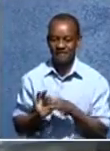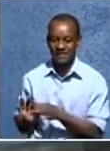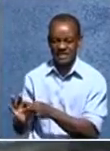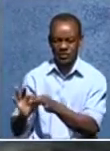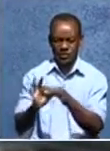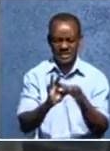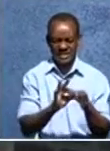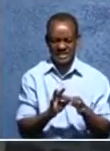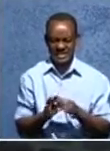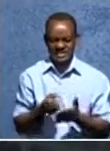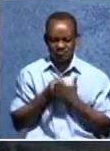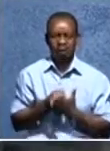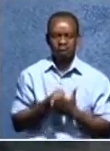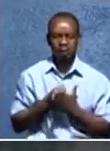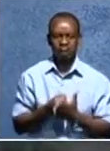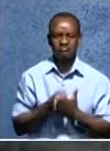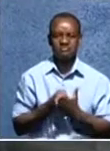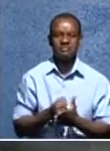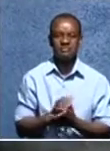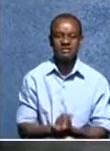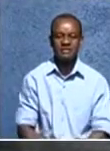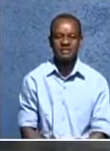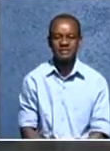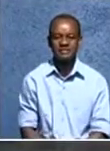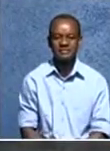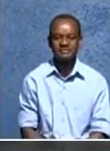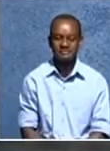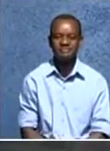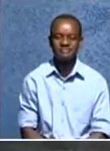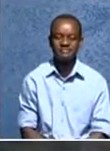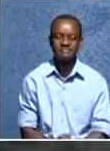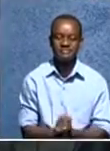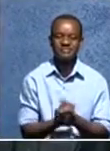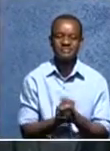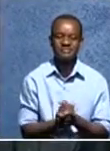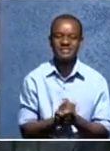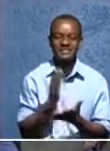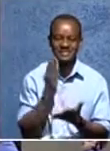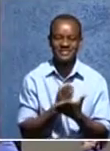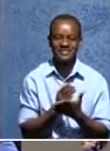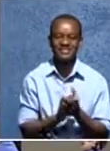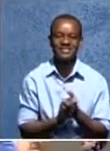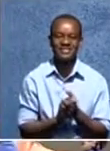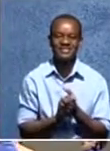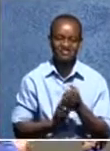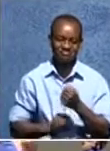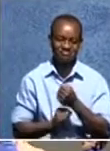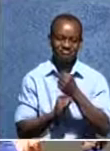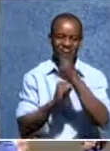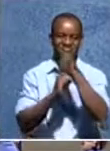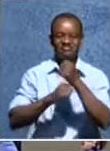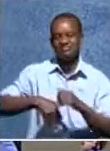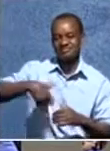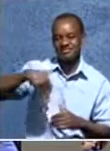it. The private sector, their contribution specifically then to bringing people here to Namibia. And specifically, there must have been